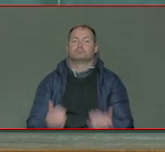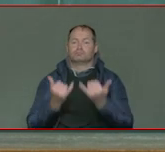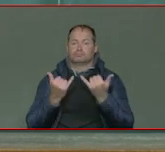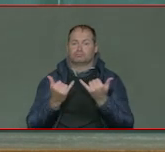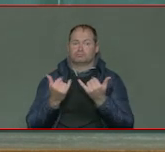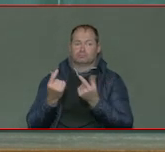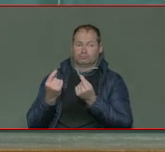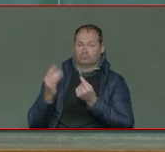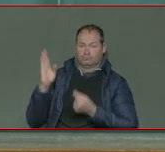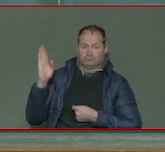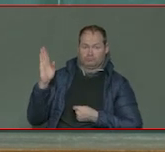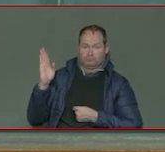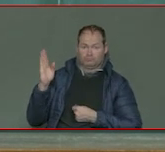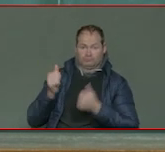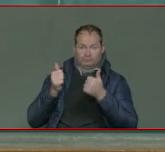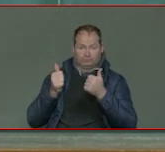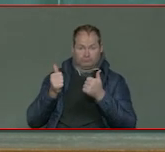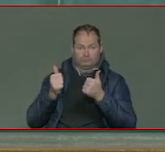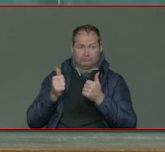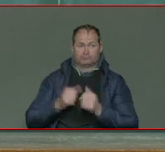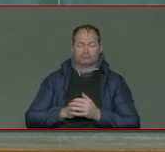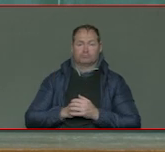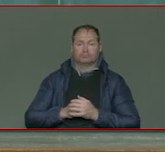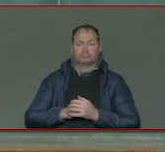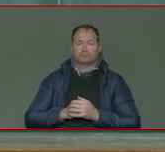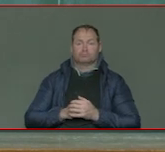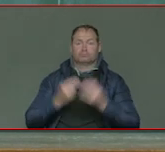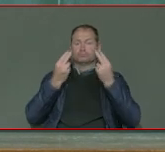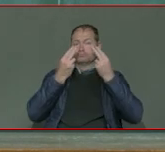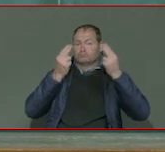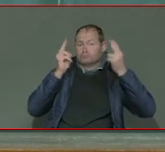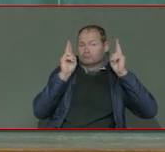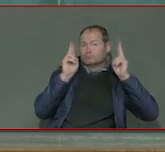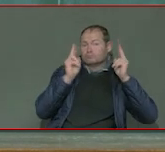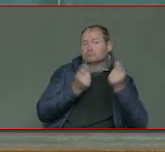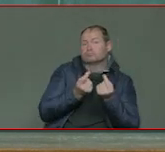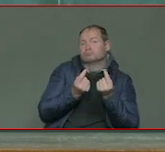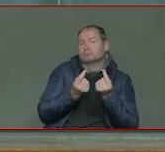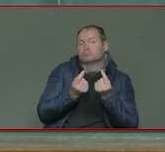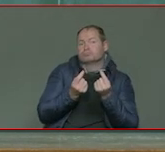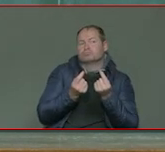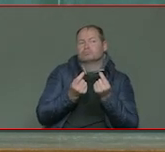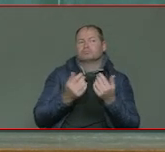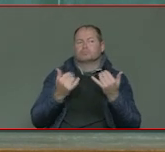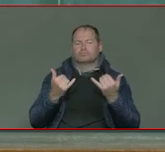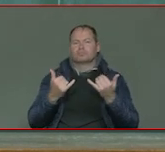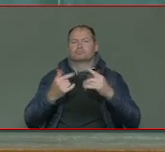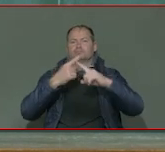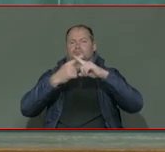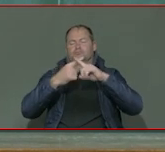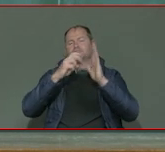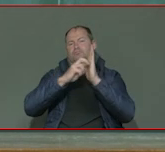that? Right. Now, people, at university, they will teach you the multiplication